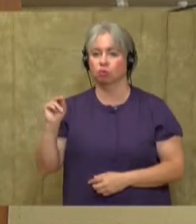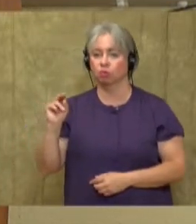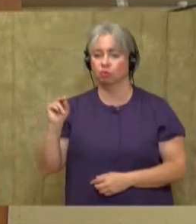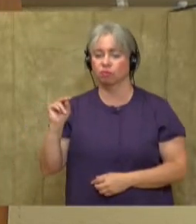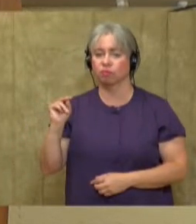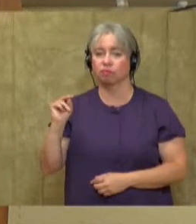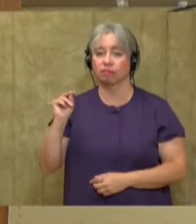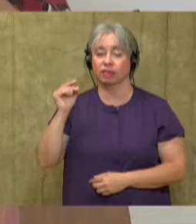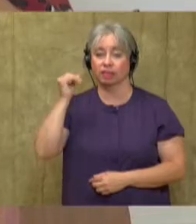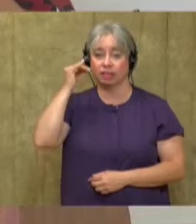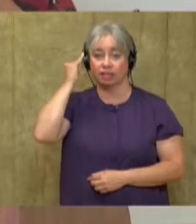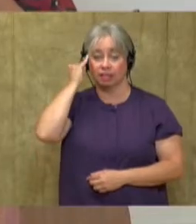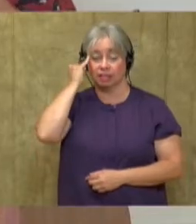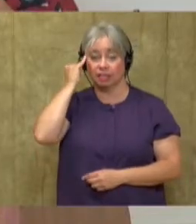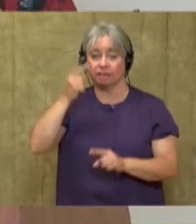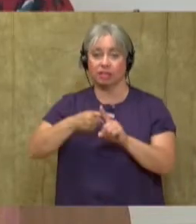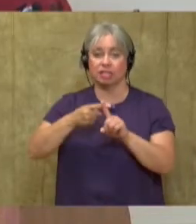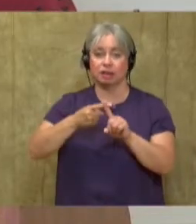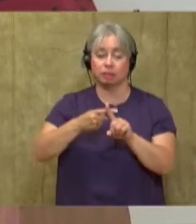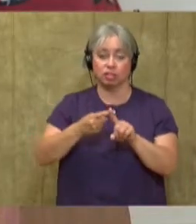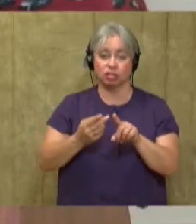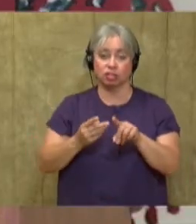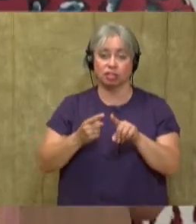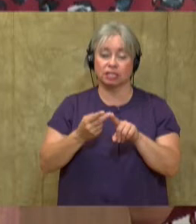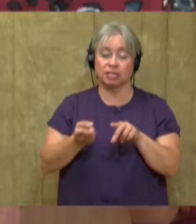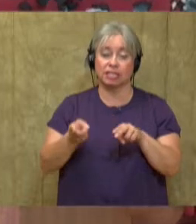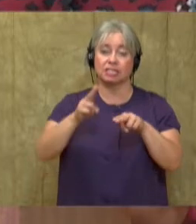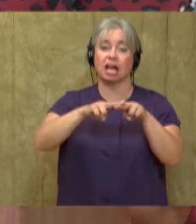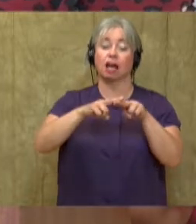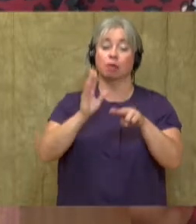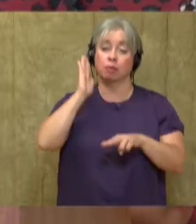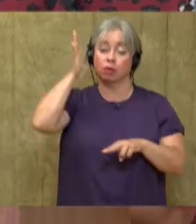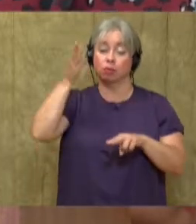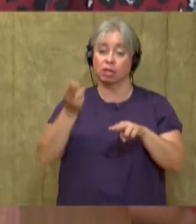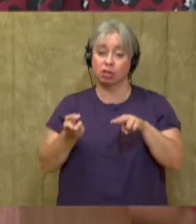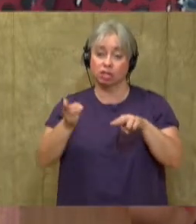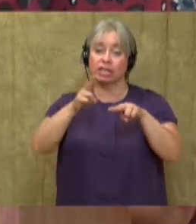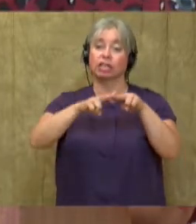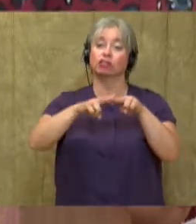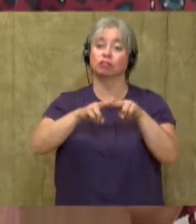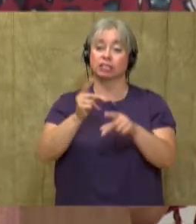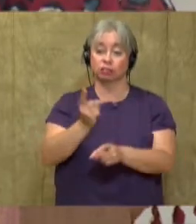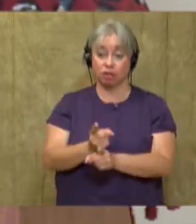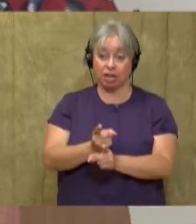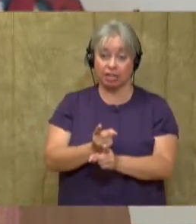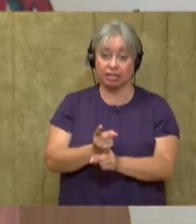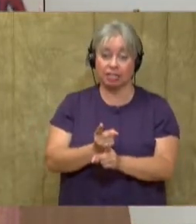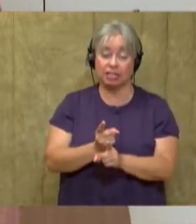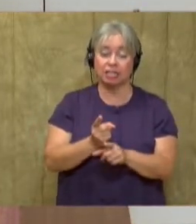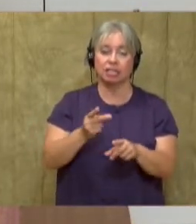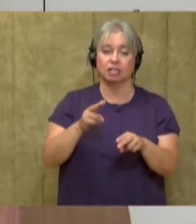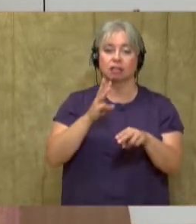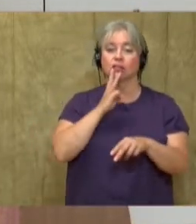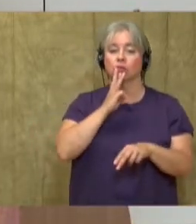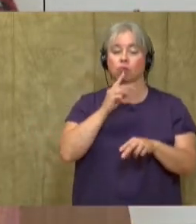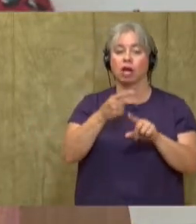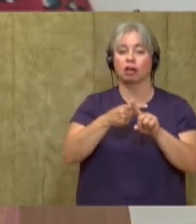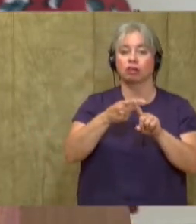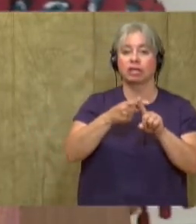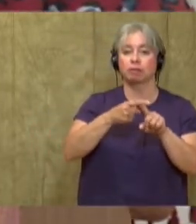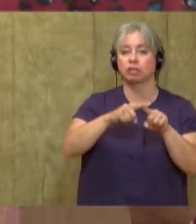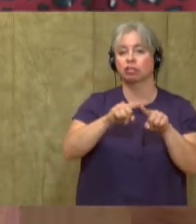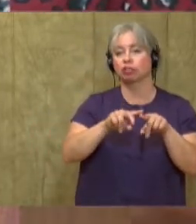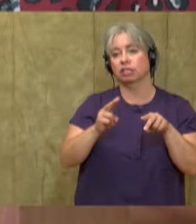temperature turned up over time, it's going to increase, right? The water temperature decreases as the heating time